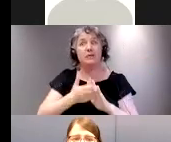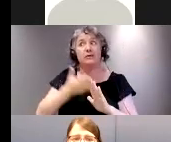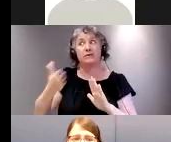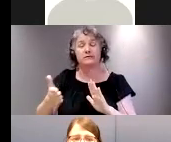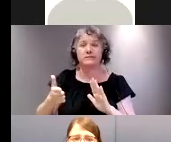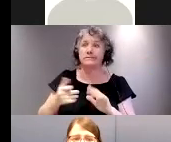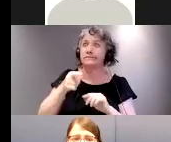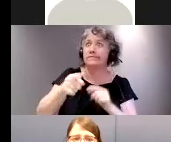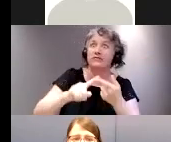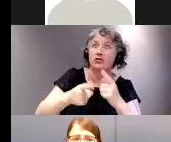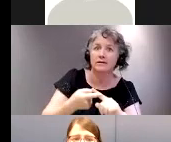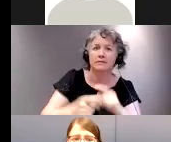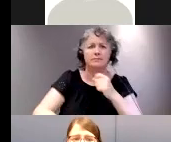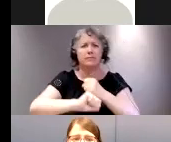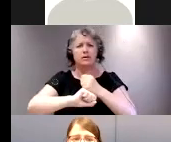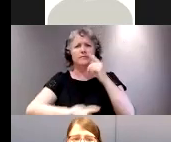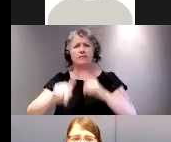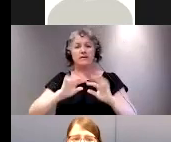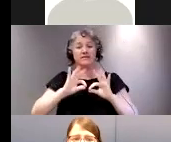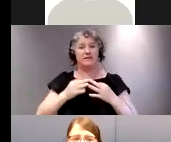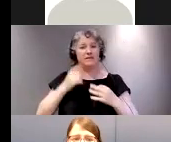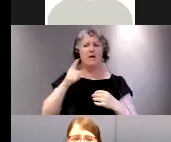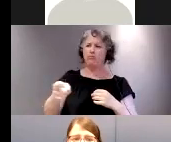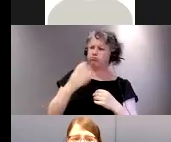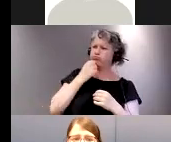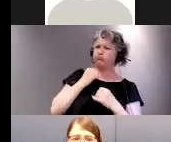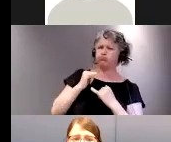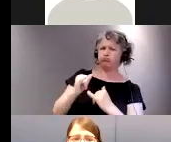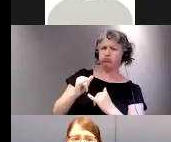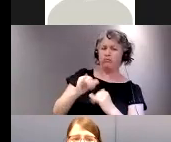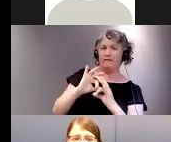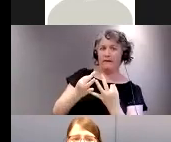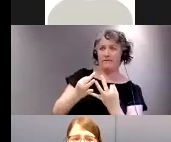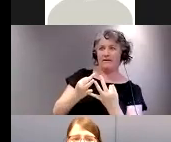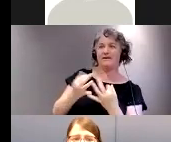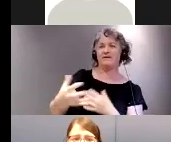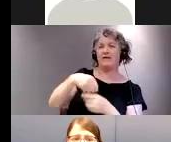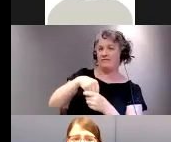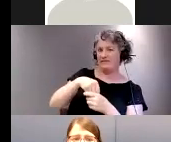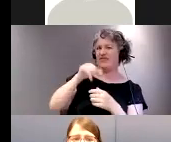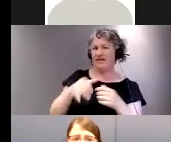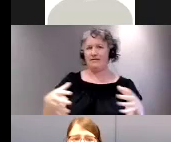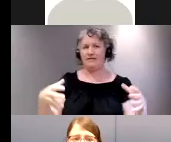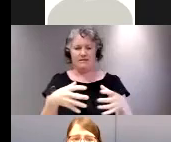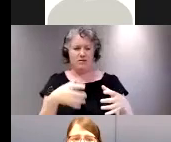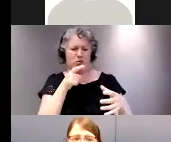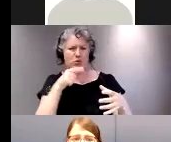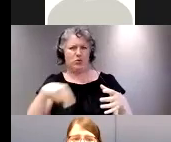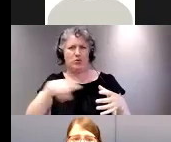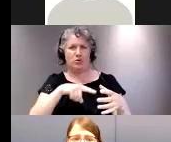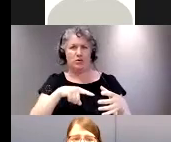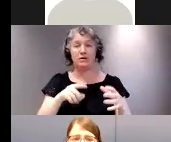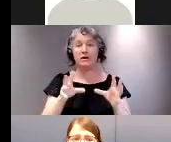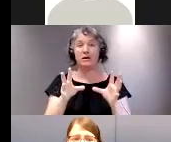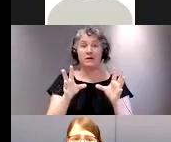and support people and anybody the family thinks is family or considers family, right? You know, I have the where it's held, where the